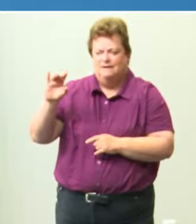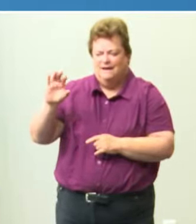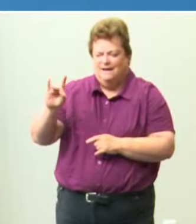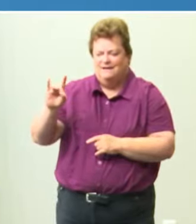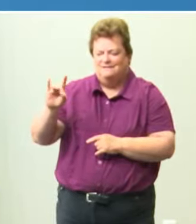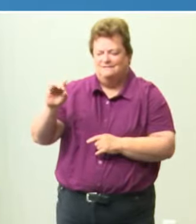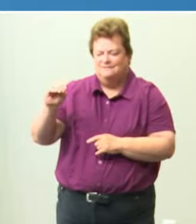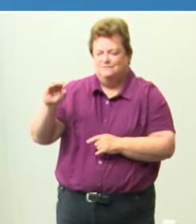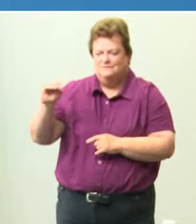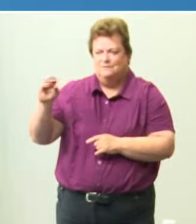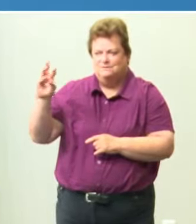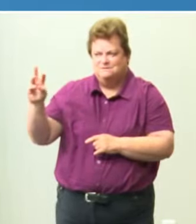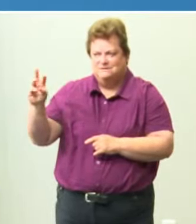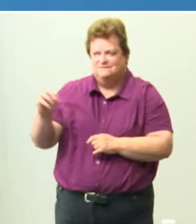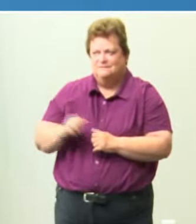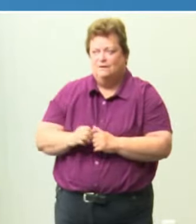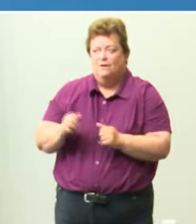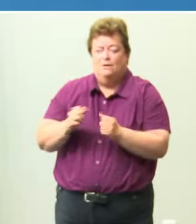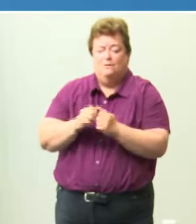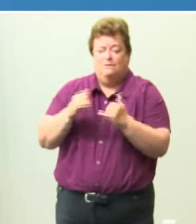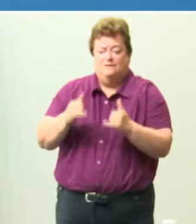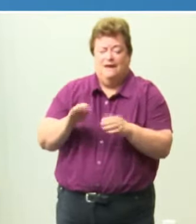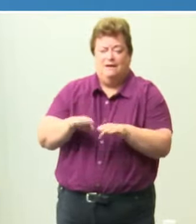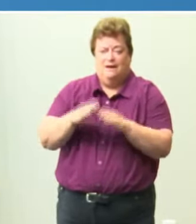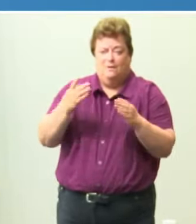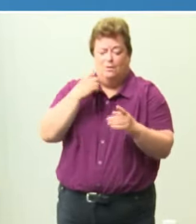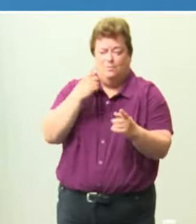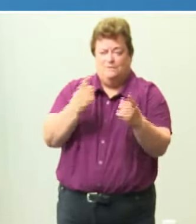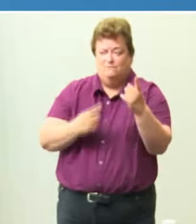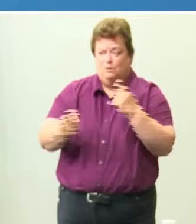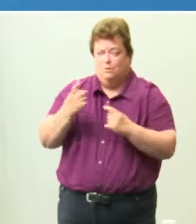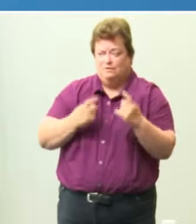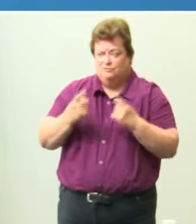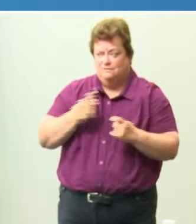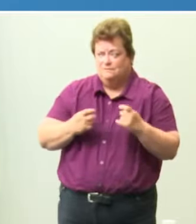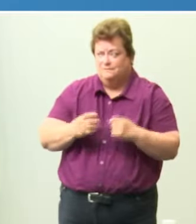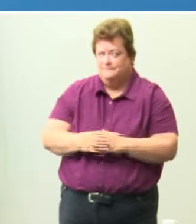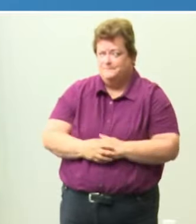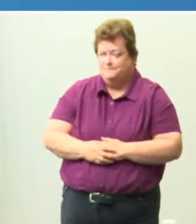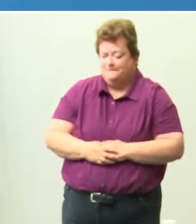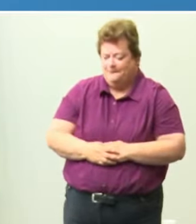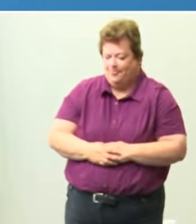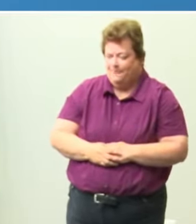402-441-8006. And with that, we'd be happy to take any questions.